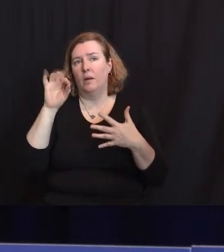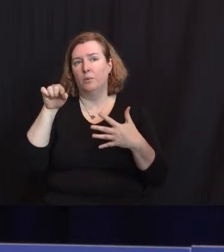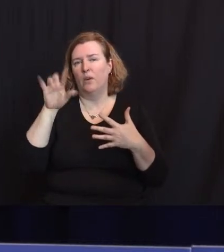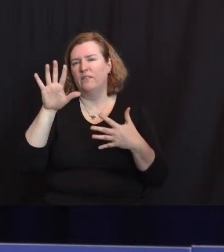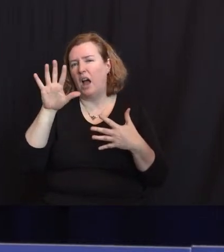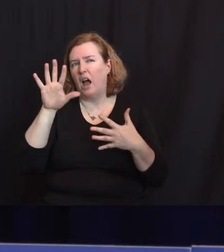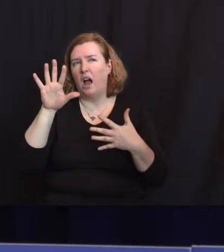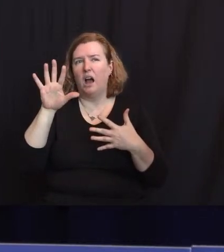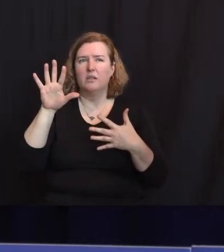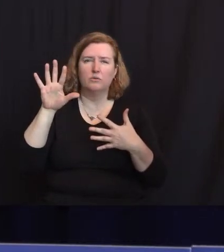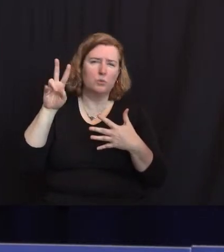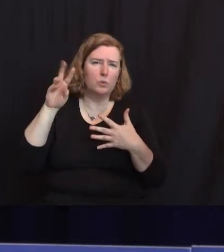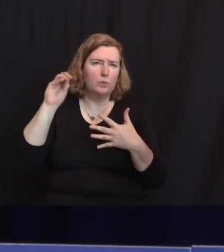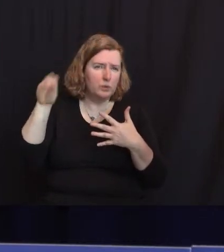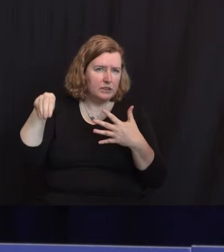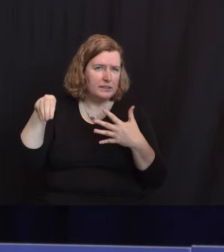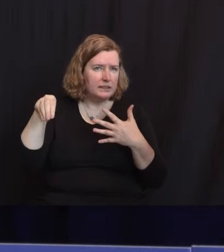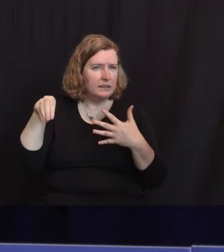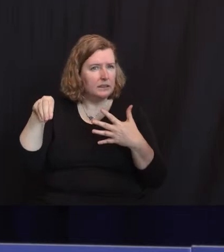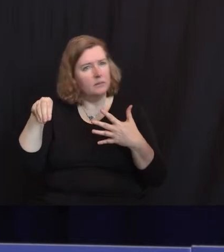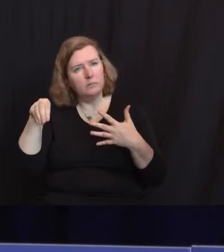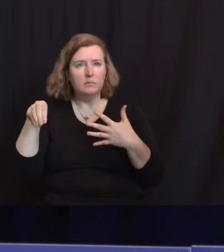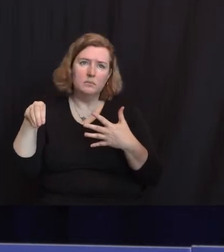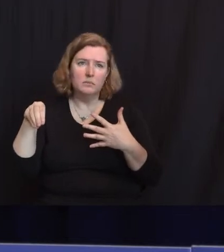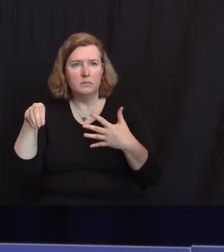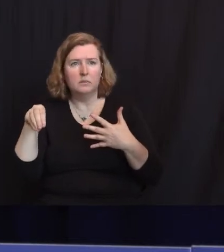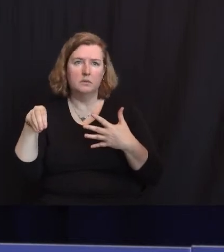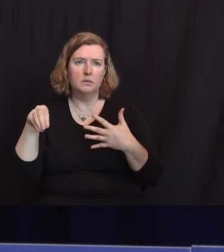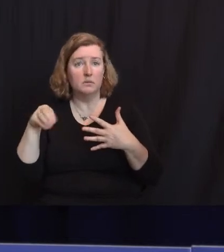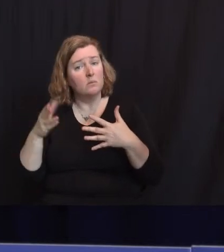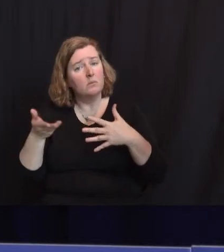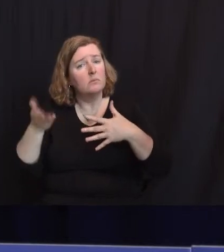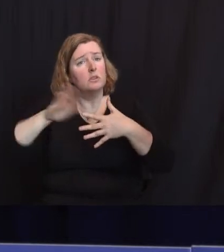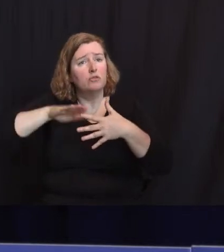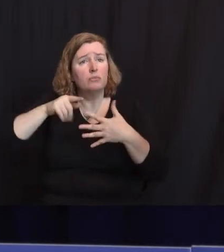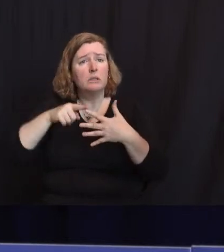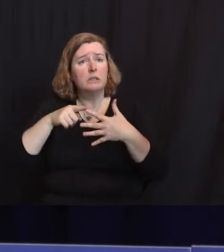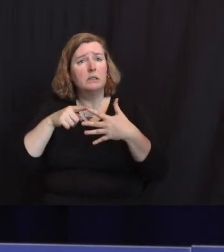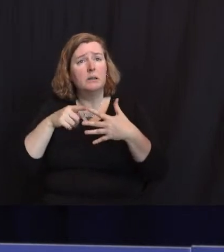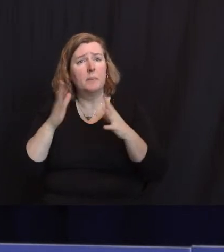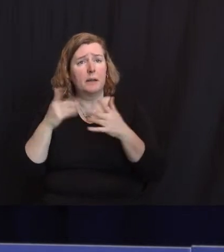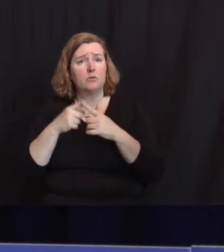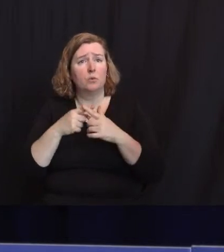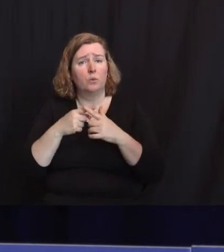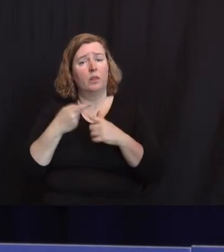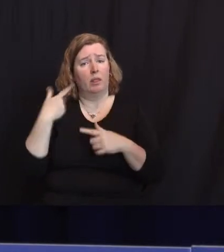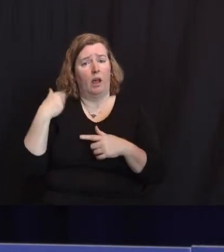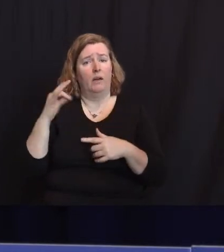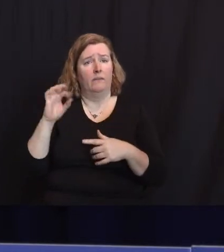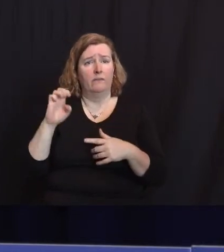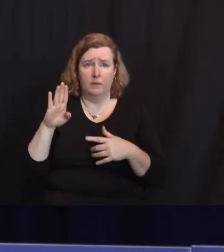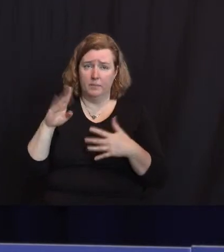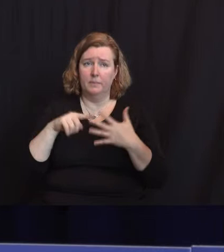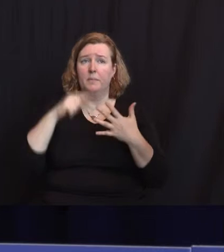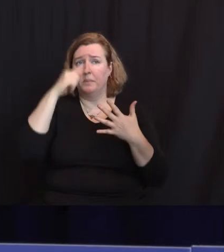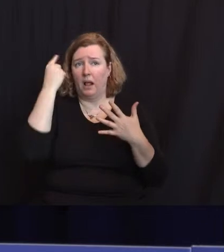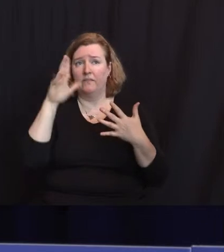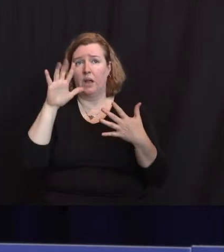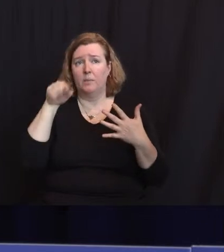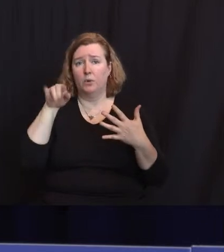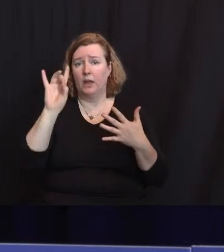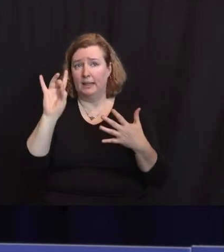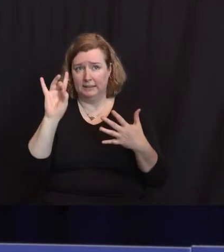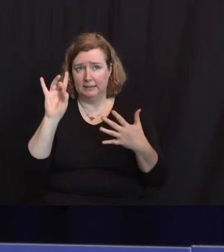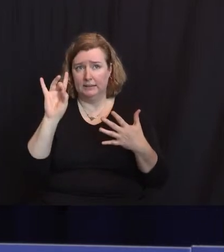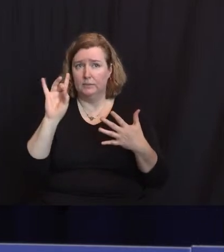9.52%. That's about 4.5 points up from early February. Black is 5.8%. That's